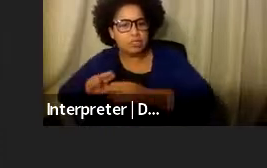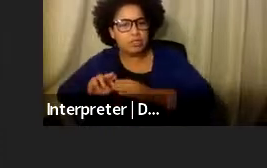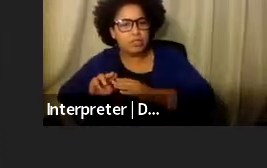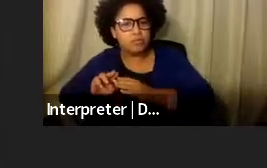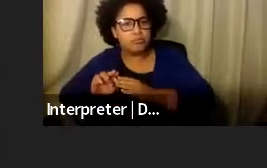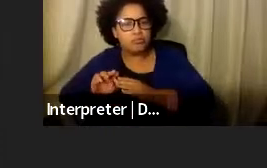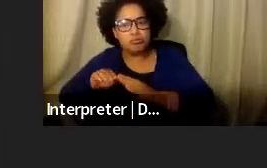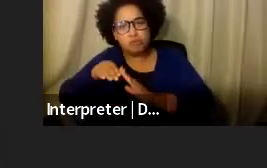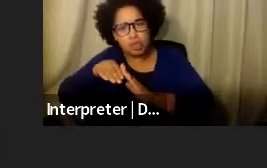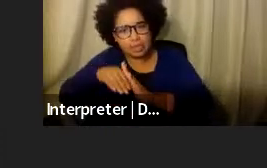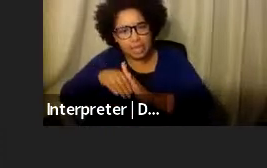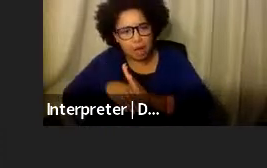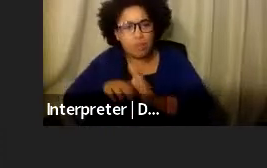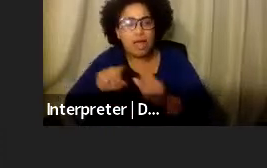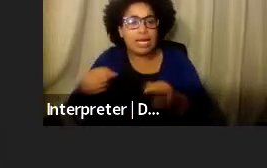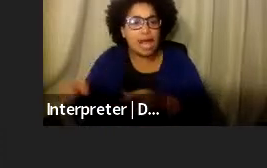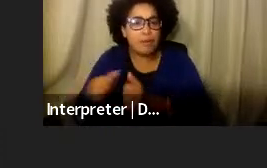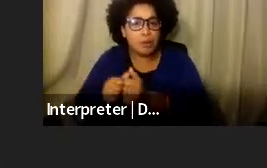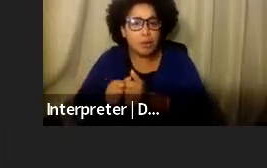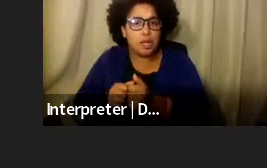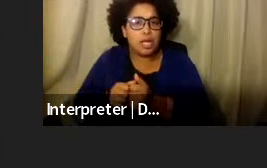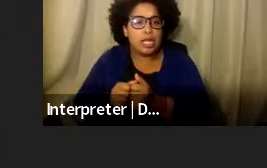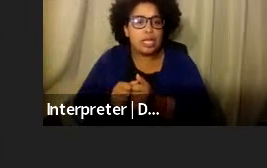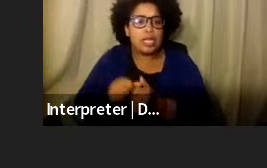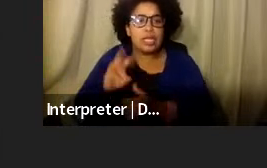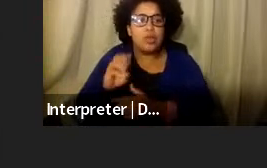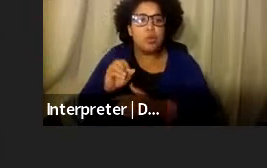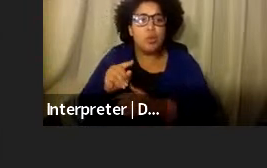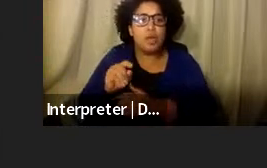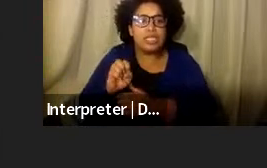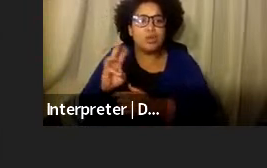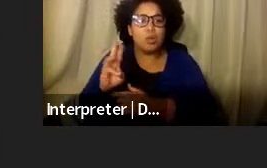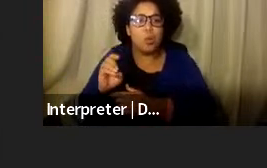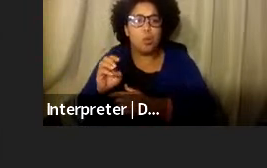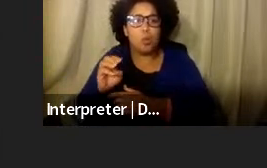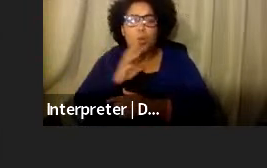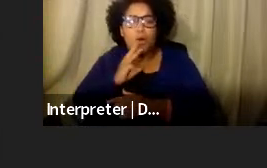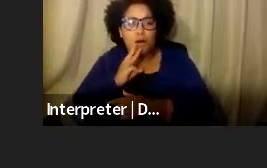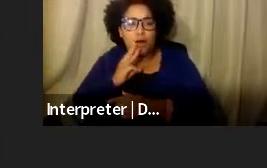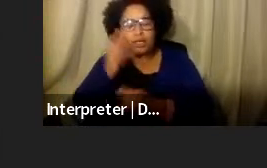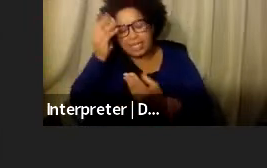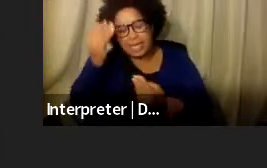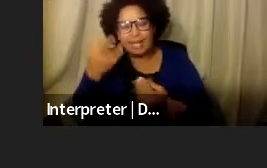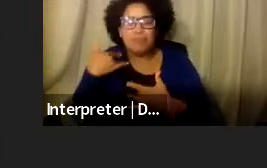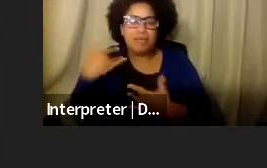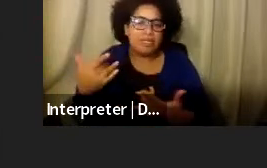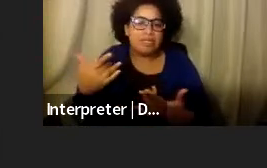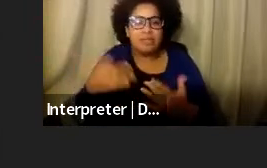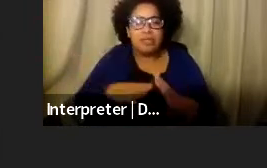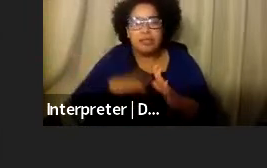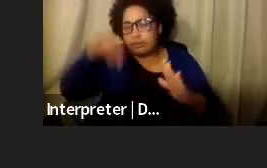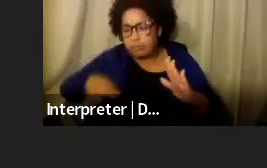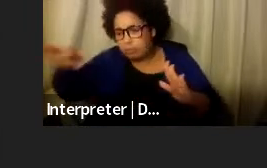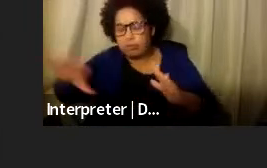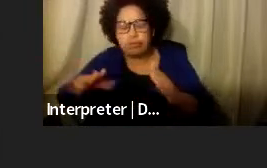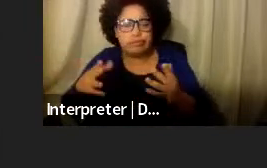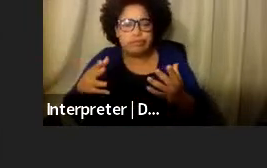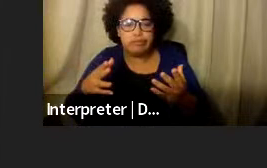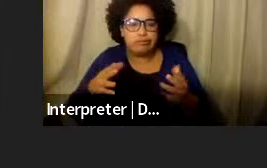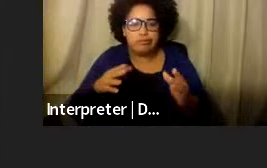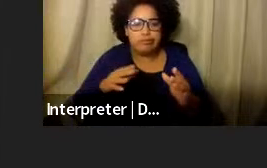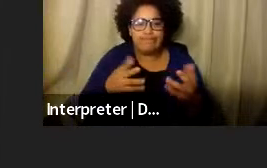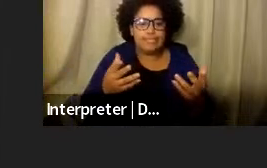This can happen with wastewater data. It can be a bit noisy. So we're just going to keep our eye on this. I'm expecting to see